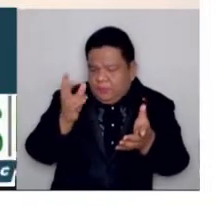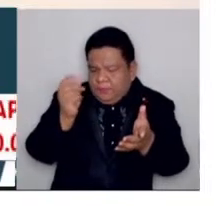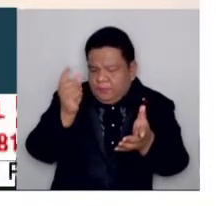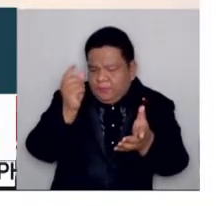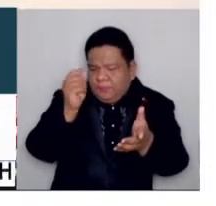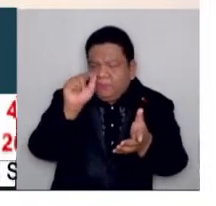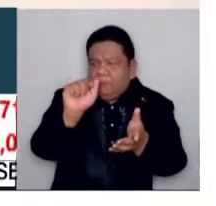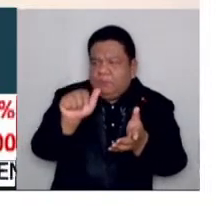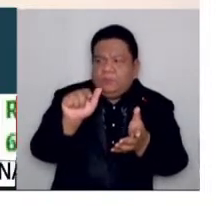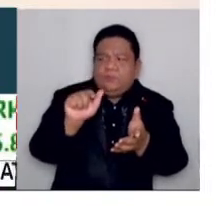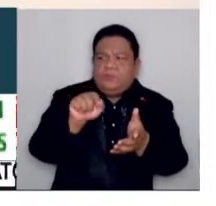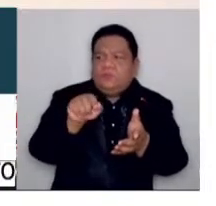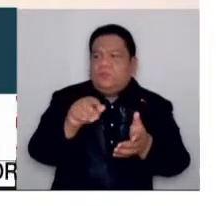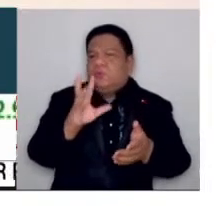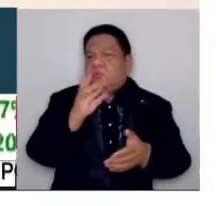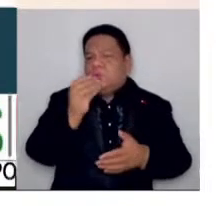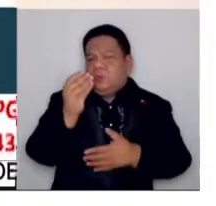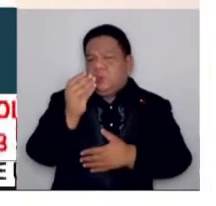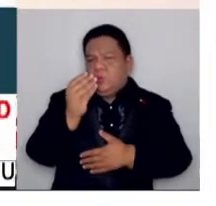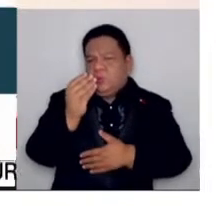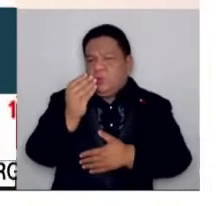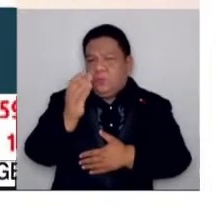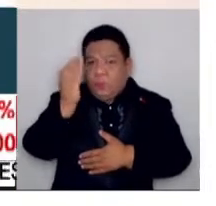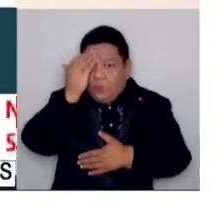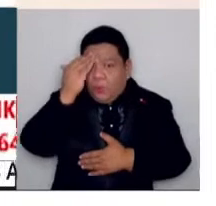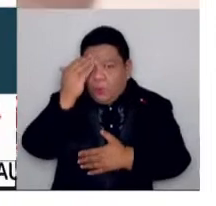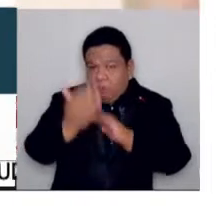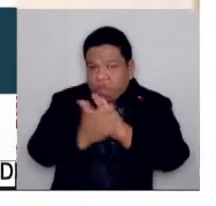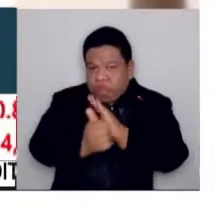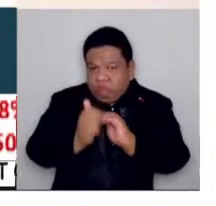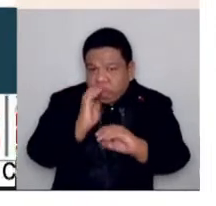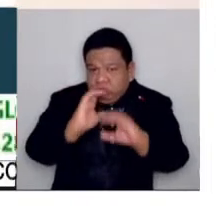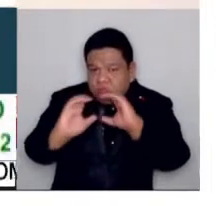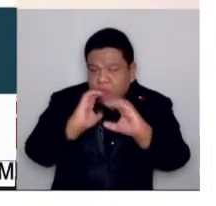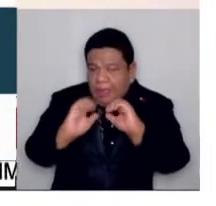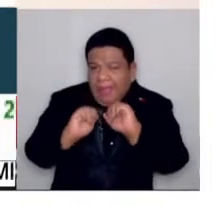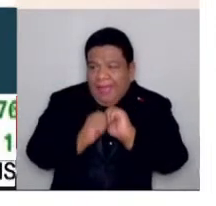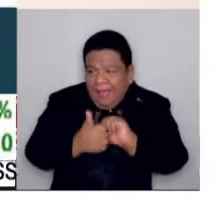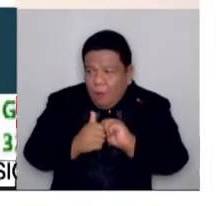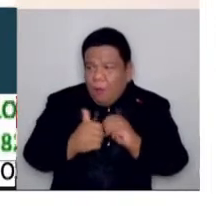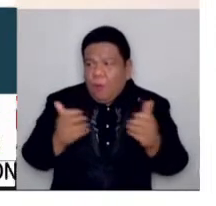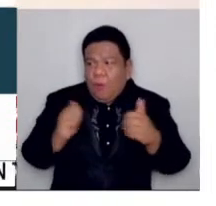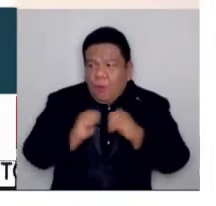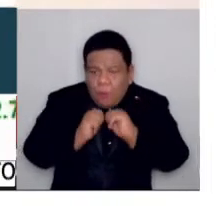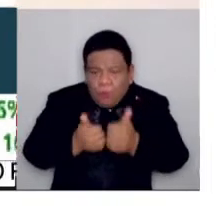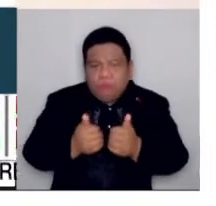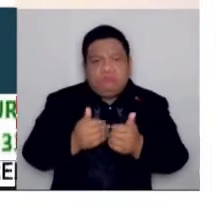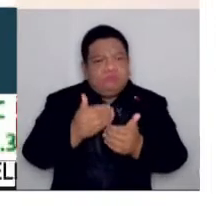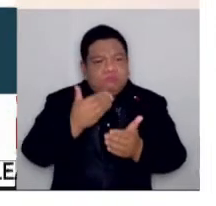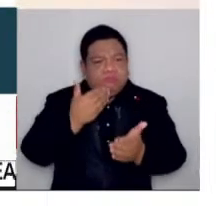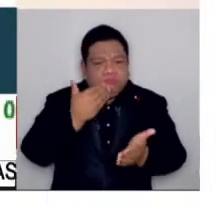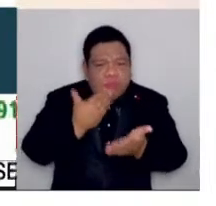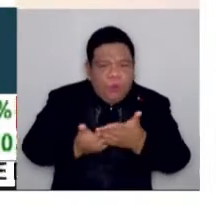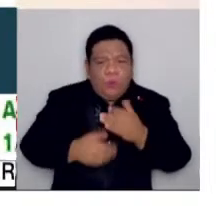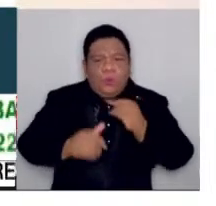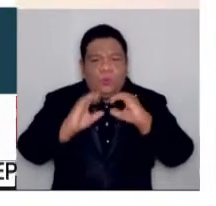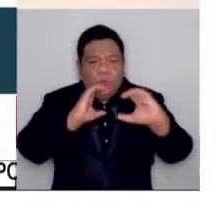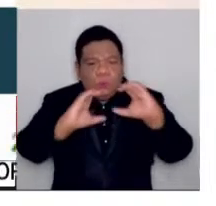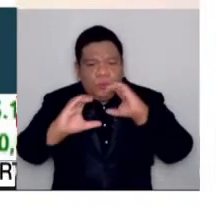those who knows about communication, no, how to do effective communication. We